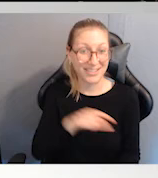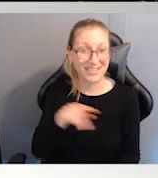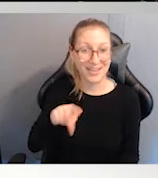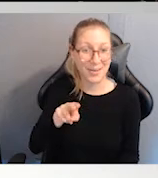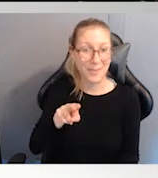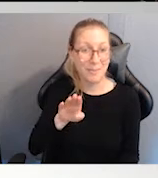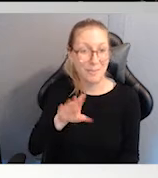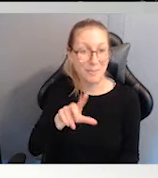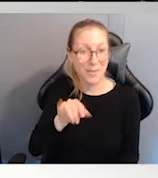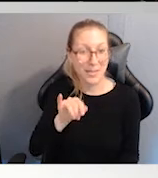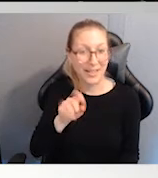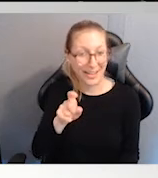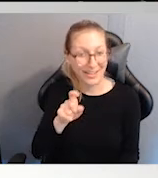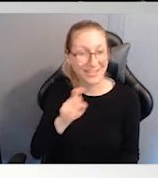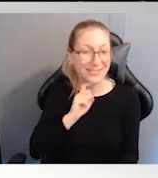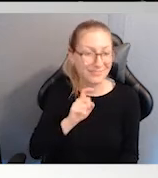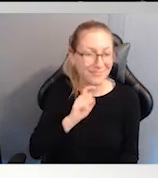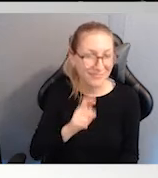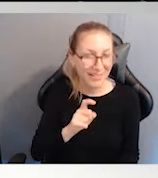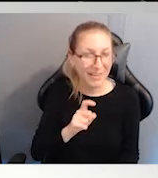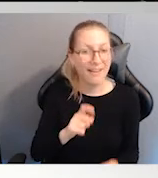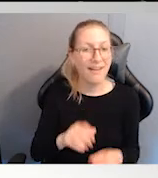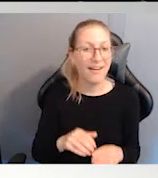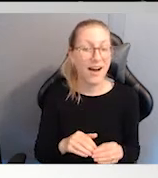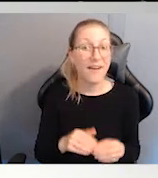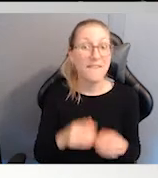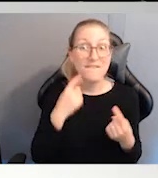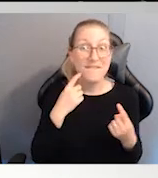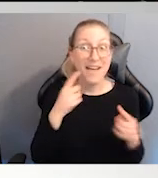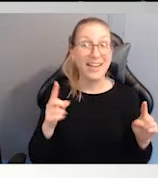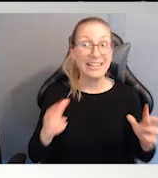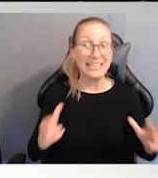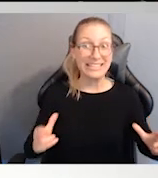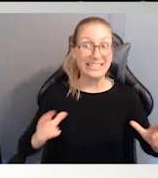And I finally retired from Publix.